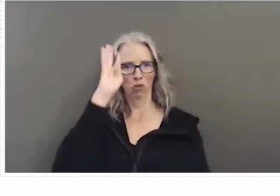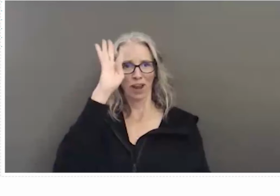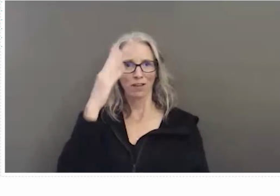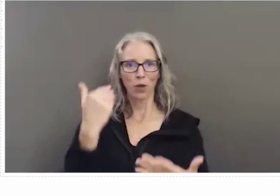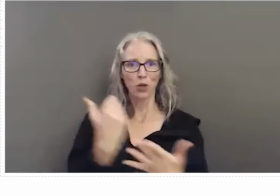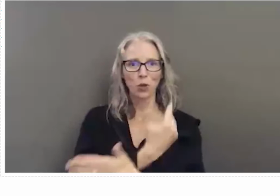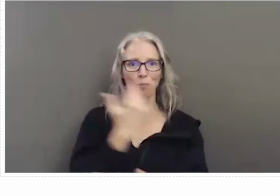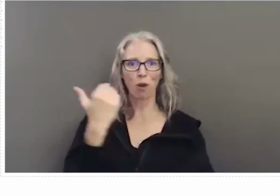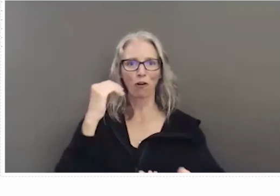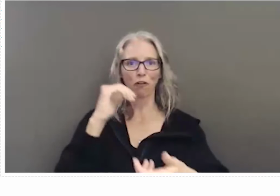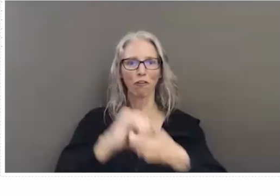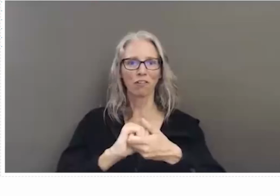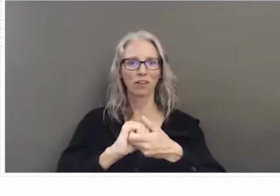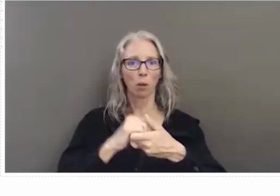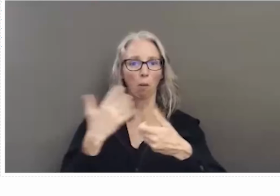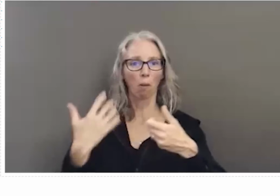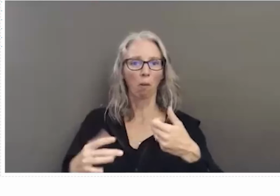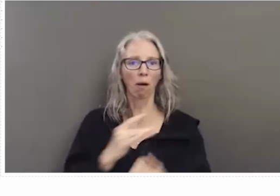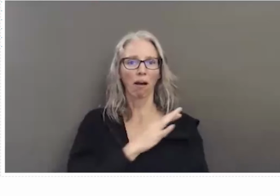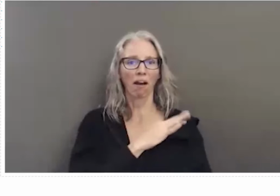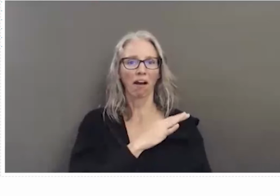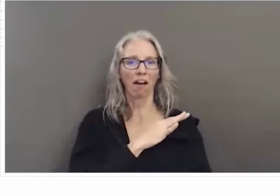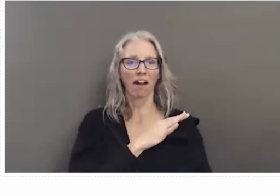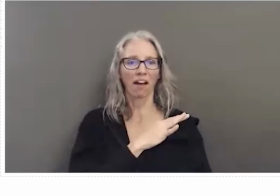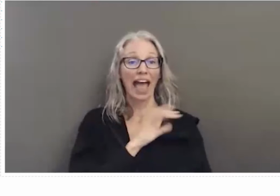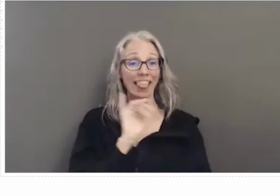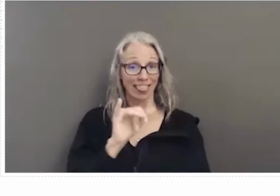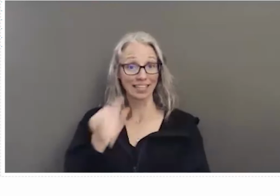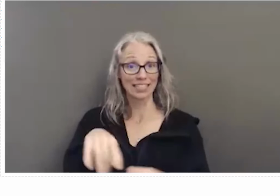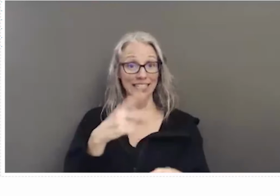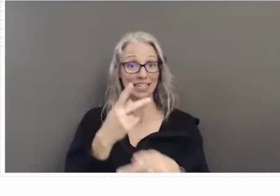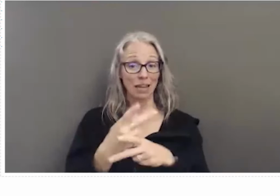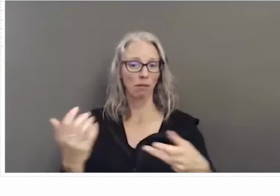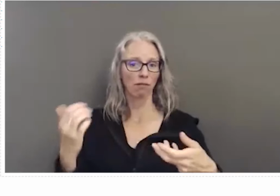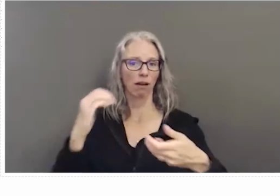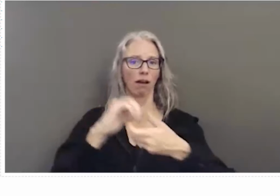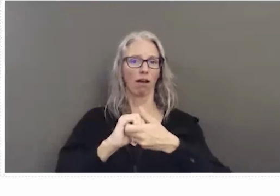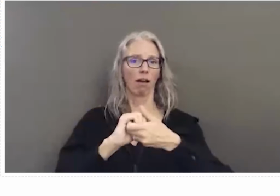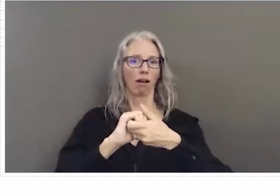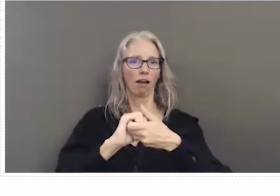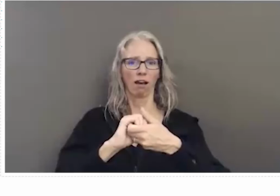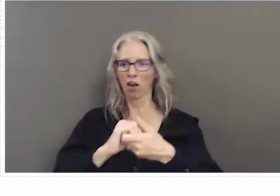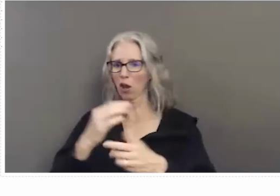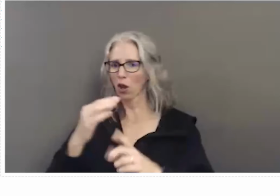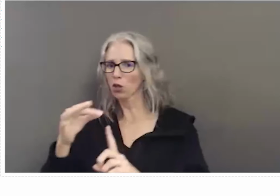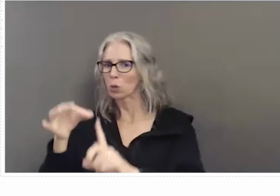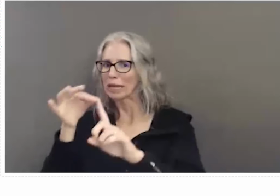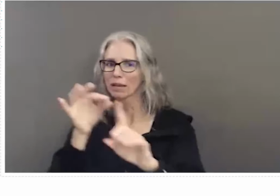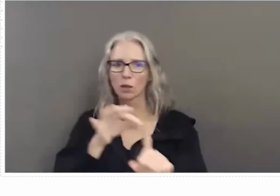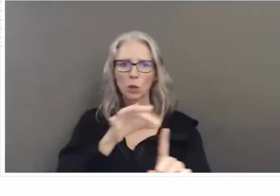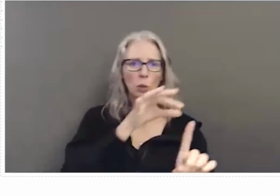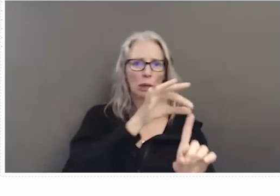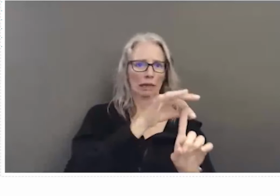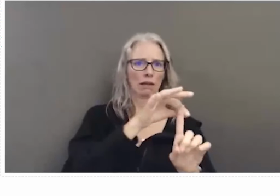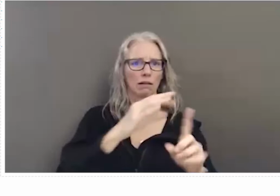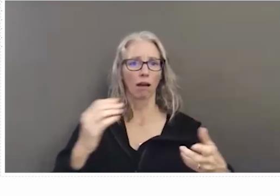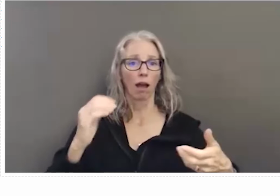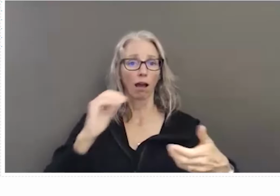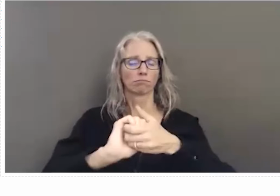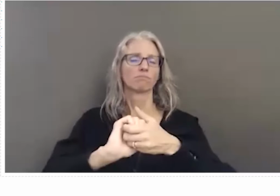of merger of activities now is more and more common, and more common actually than we would say.